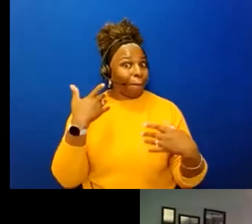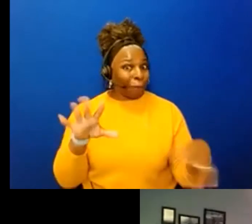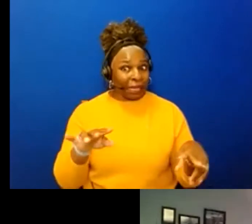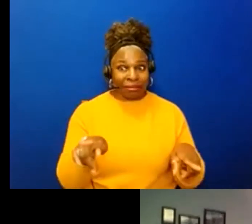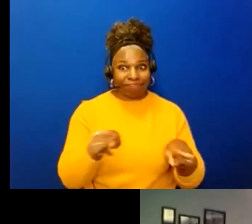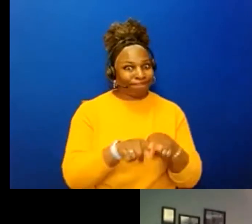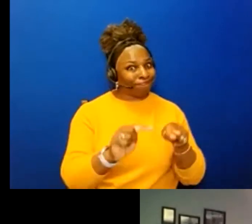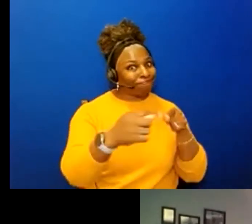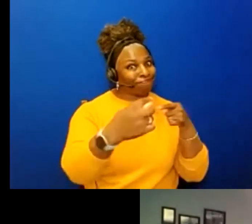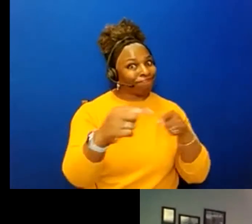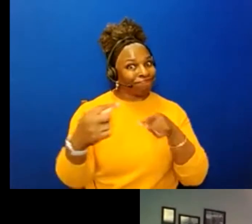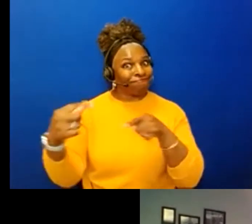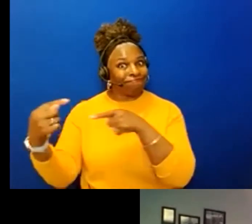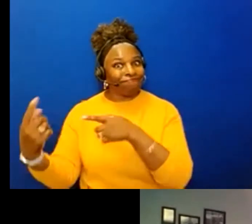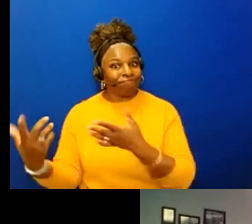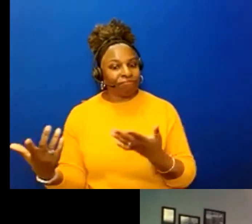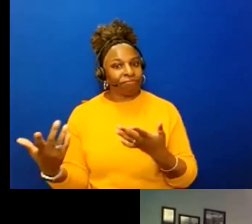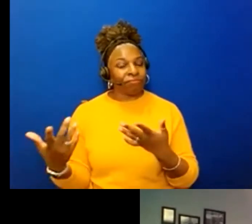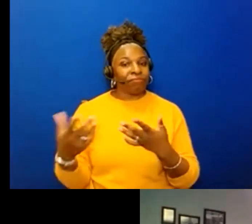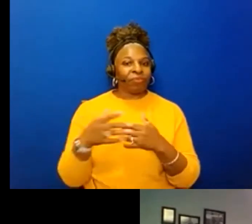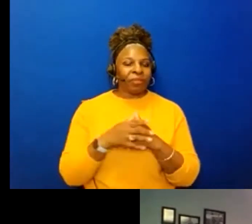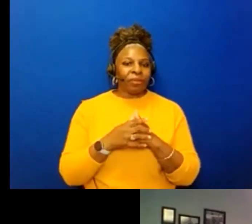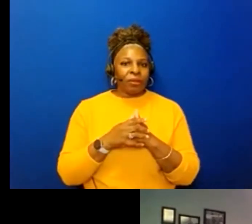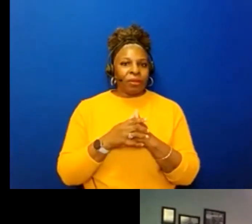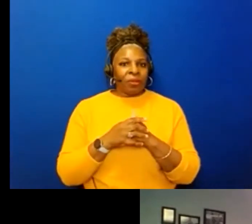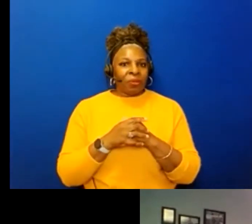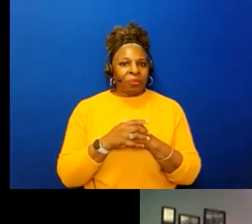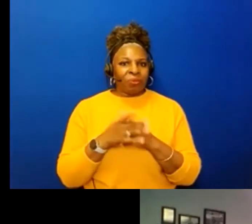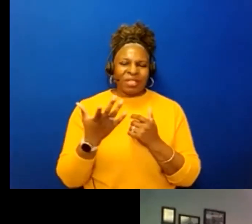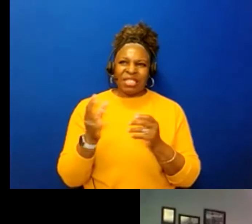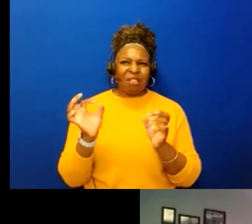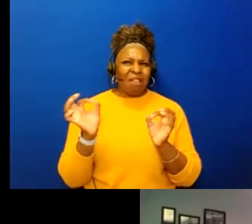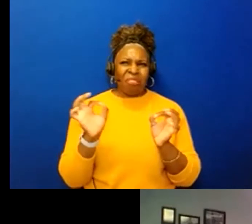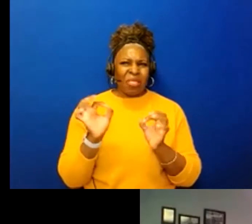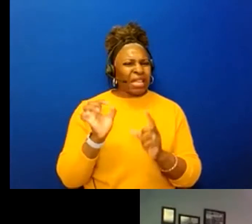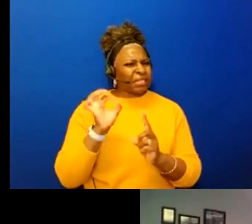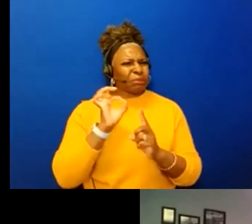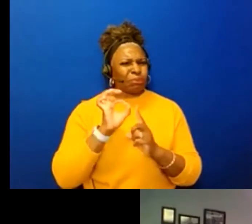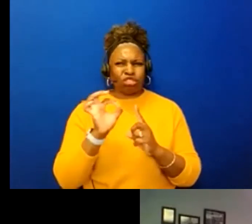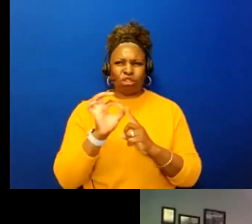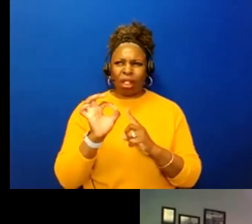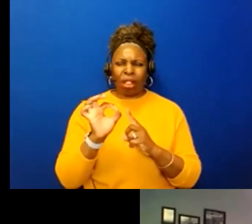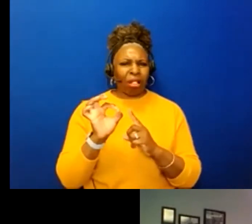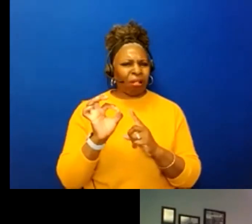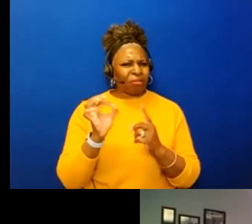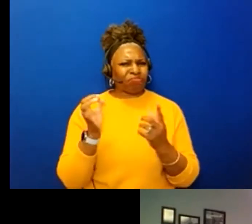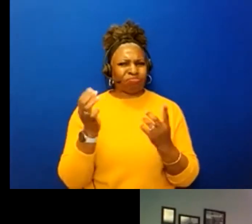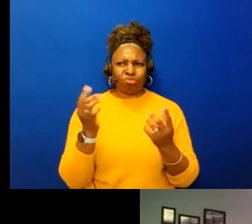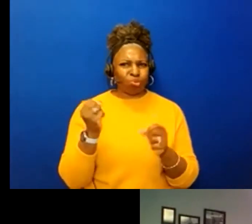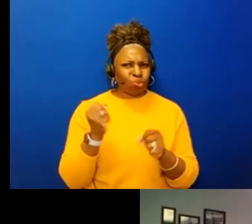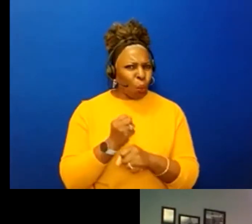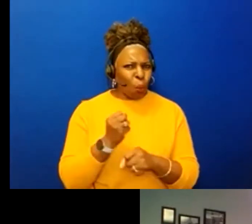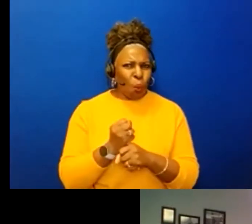will kind of determine where we go. And I don't think there's any special ingredient or special trick or anything special about